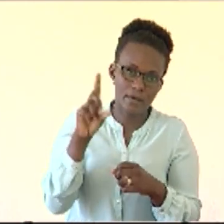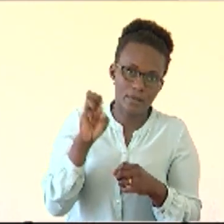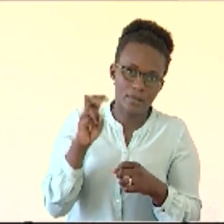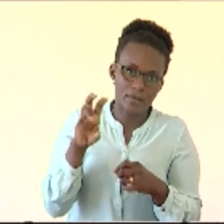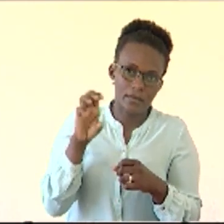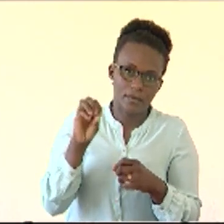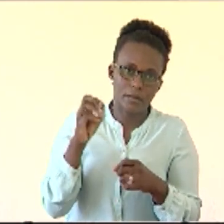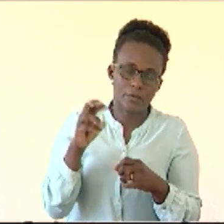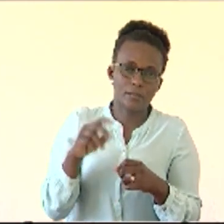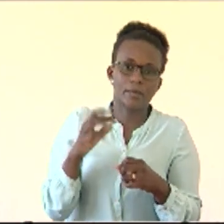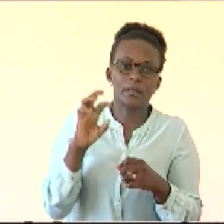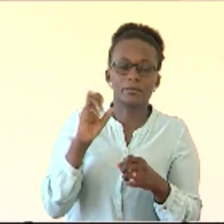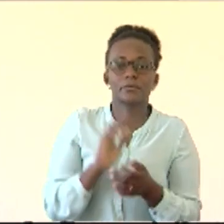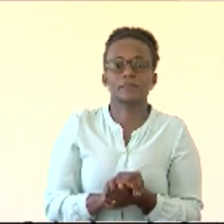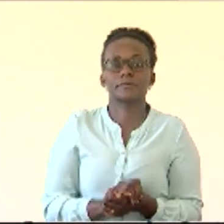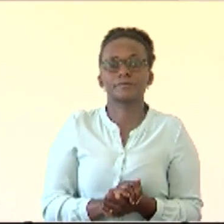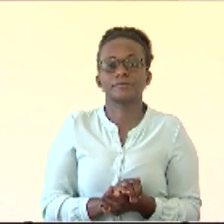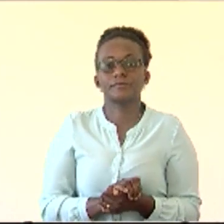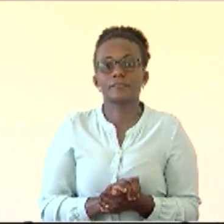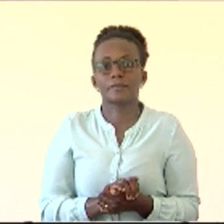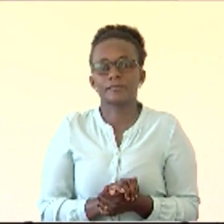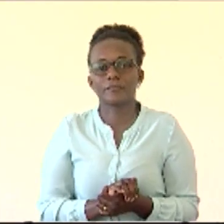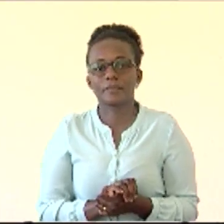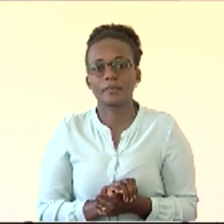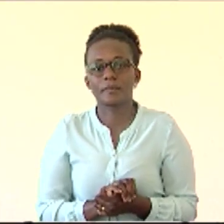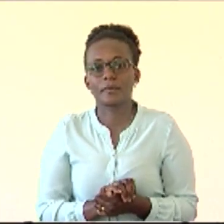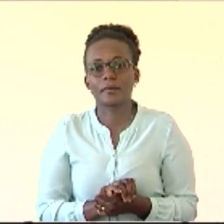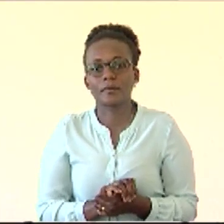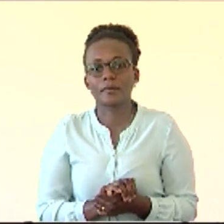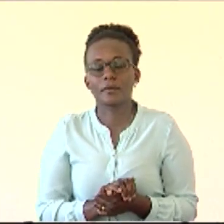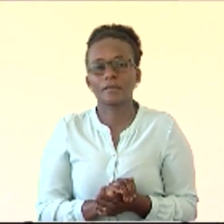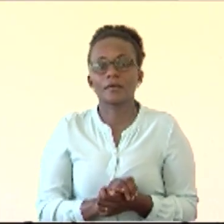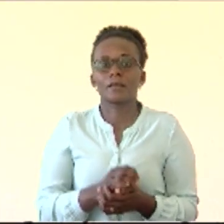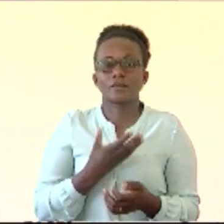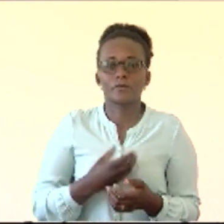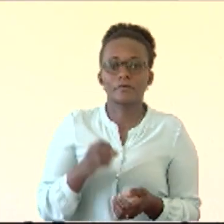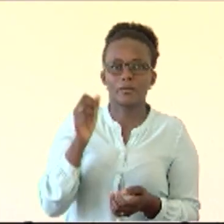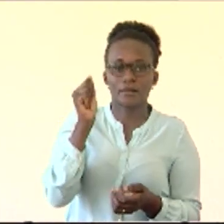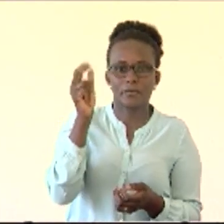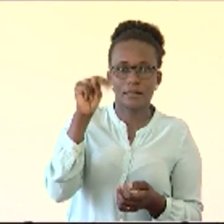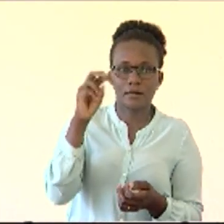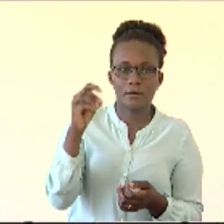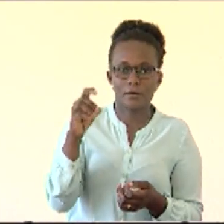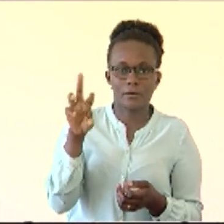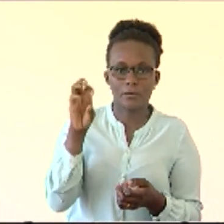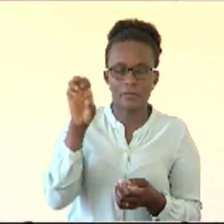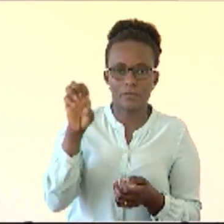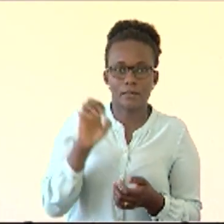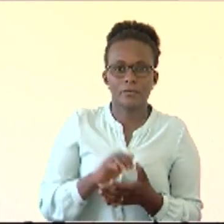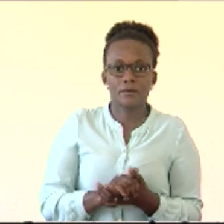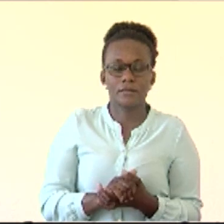So that is what we are going to look at, and we will start with the anode. So what takes place at the